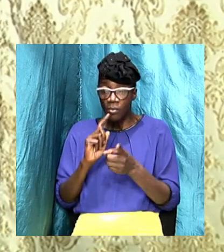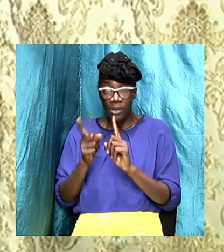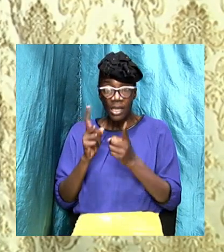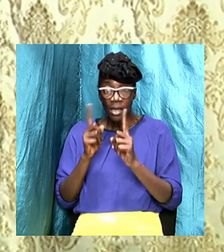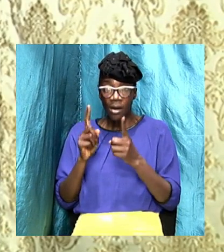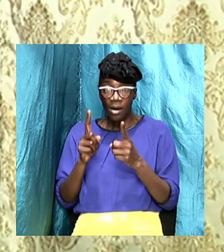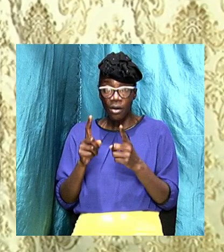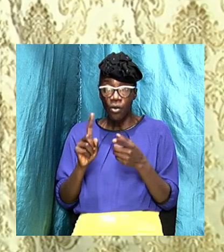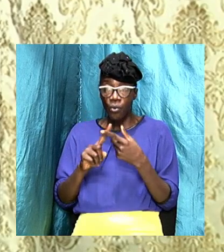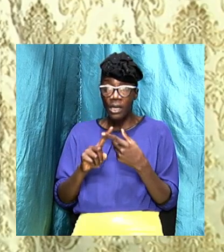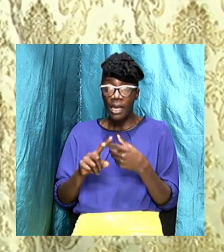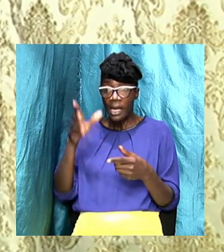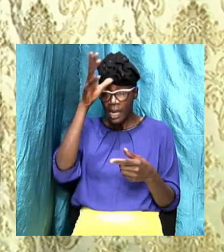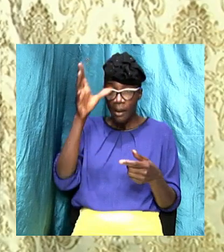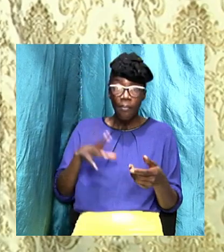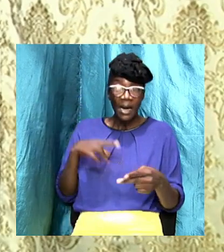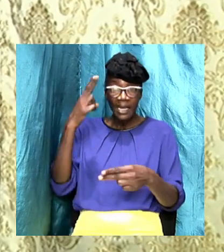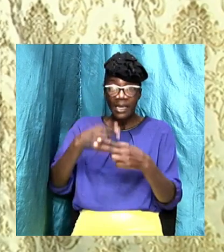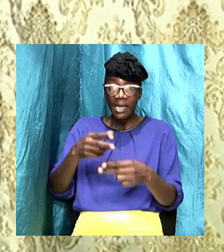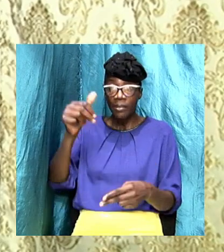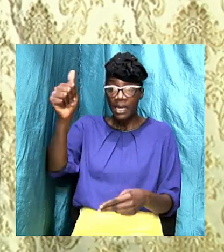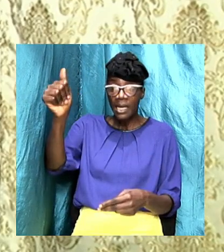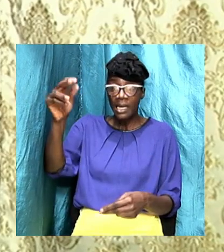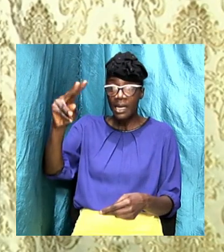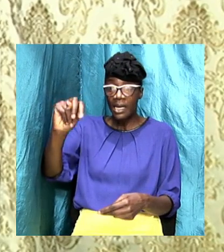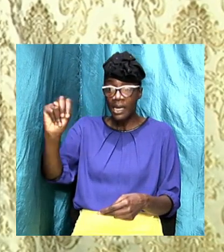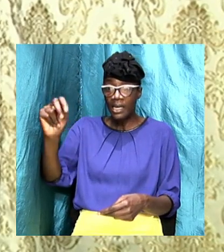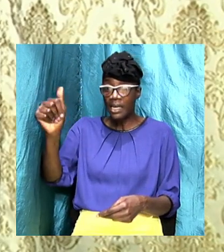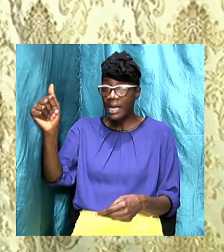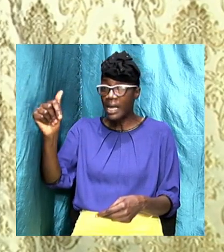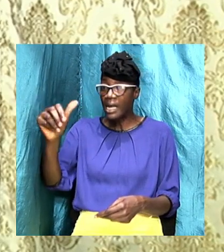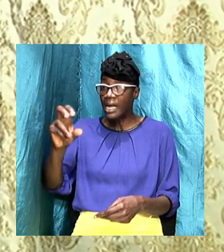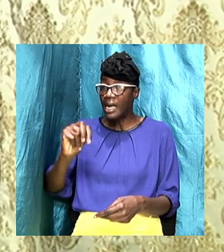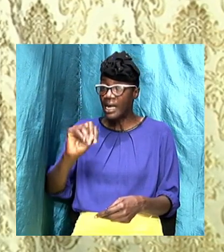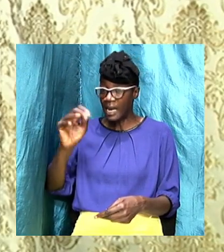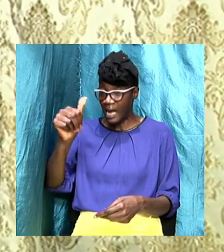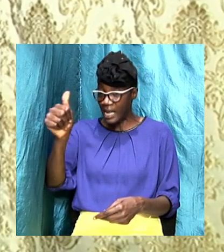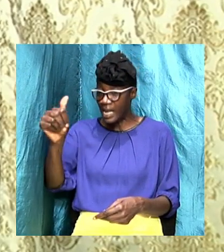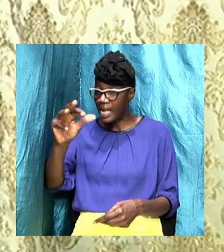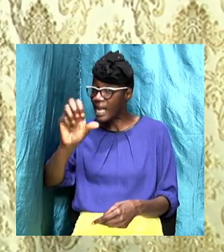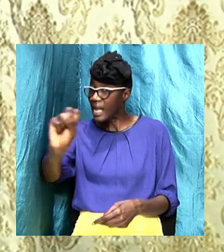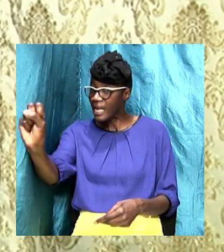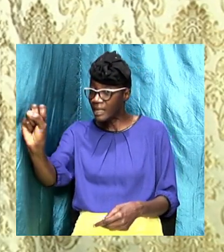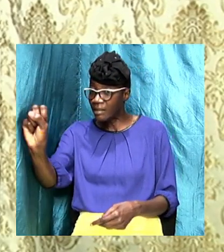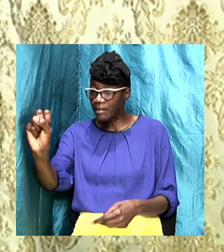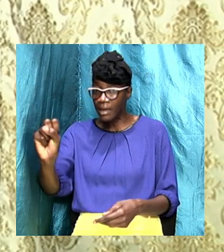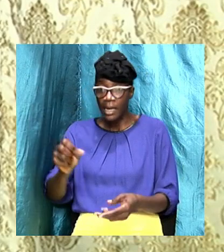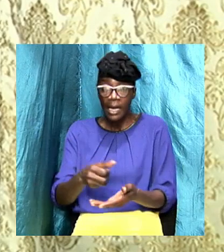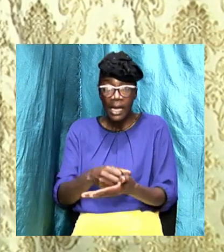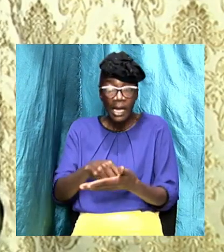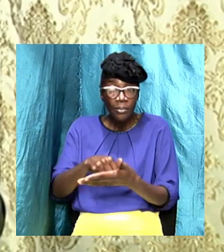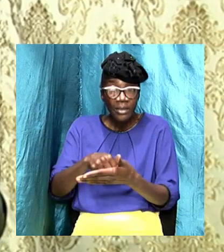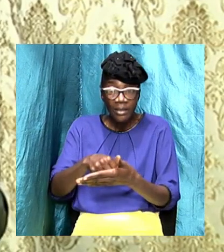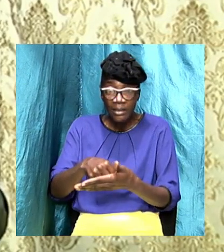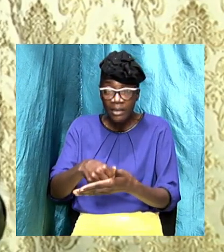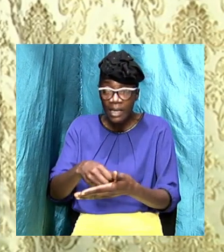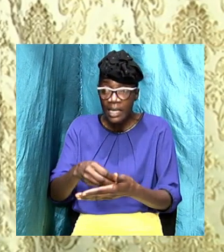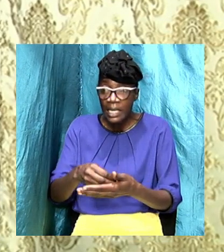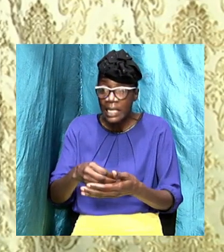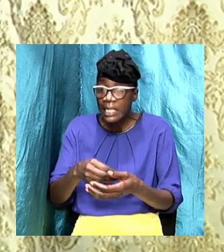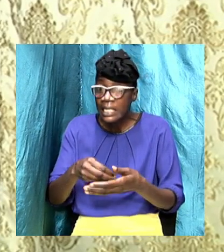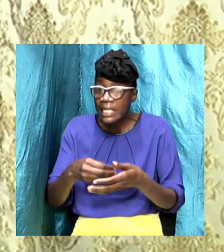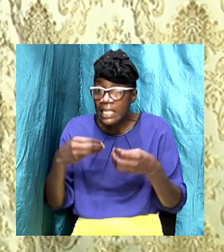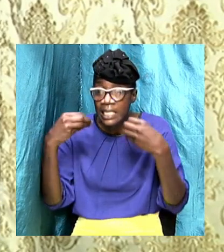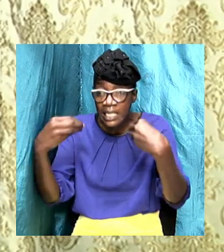with Ananias, amen, Ananias sold that parcel of land, and he planned with his wife that we are going to